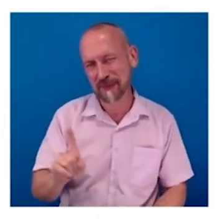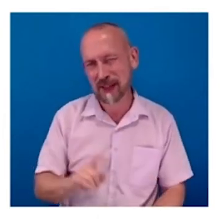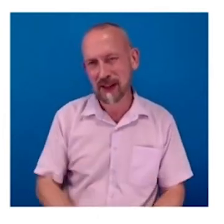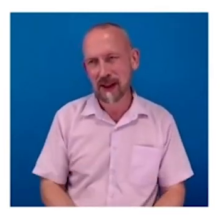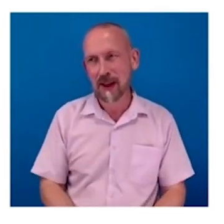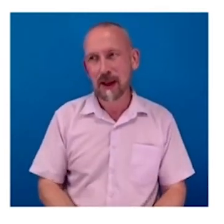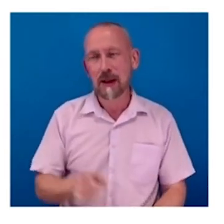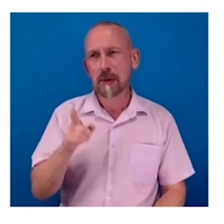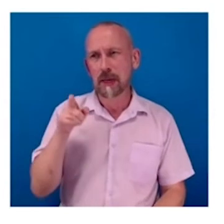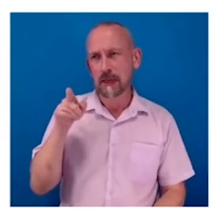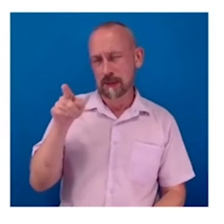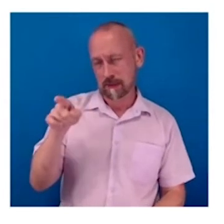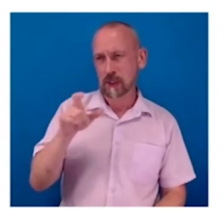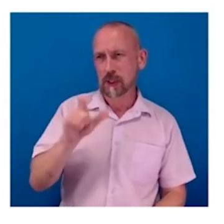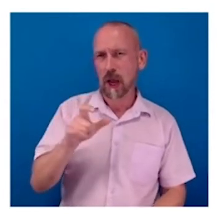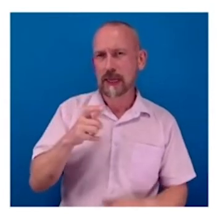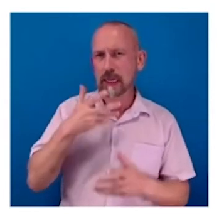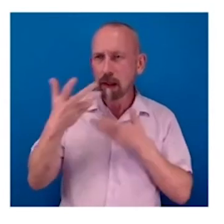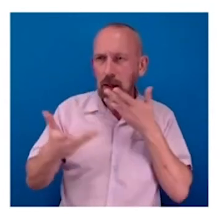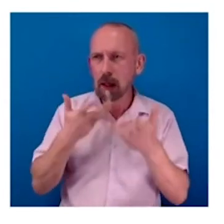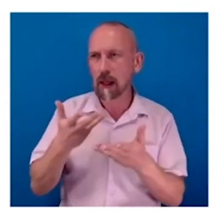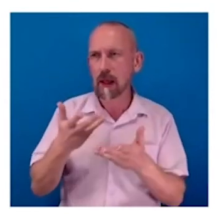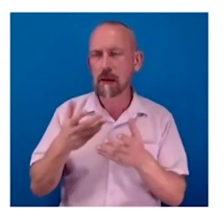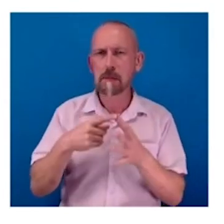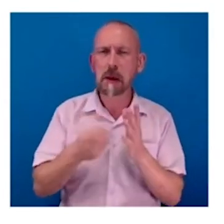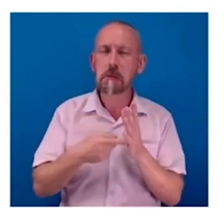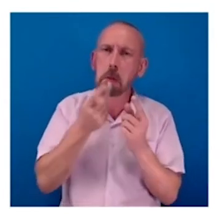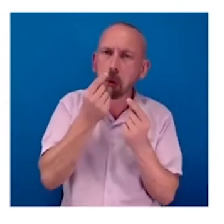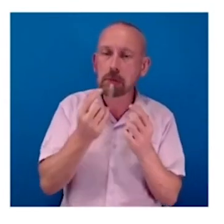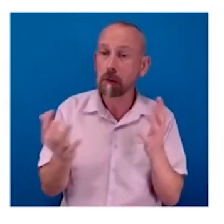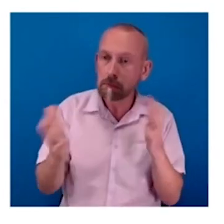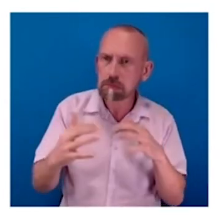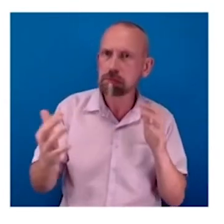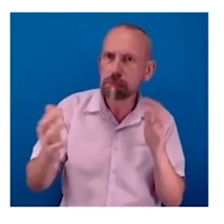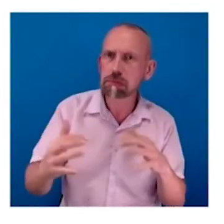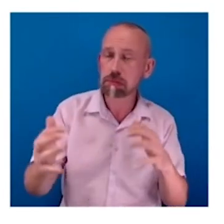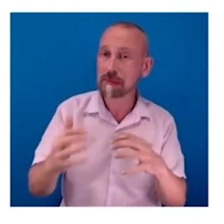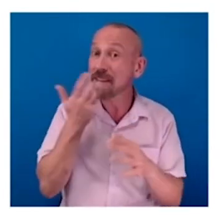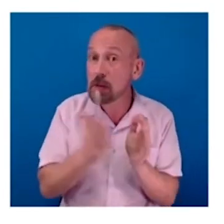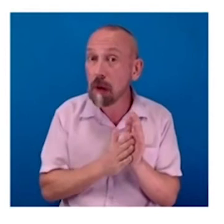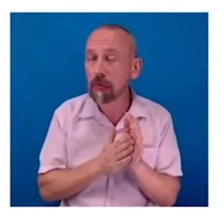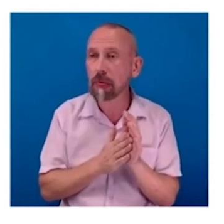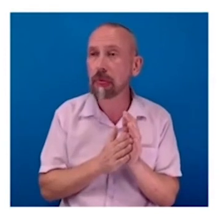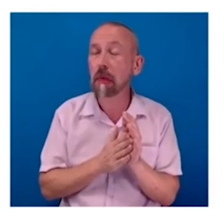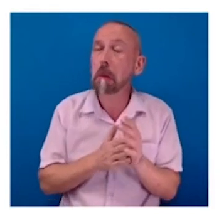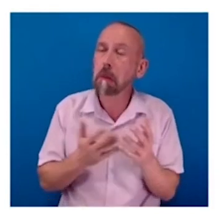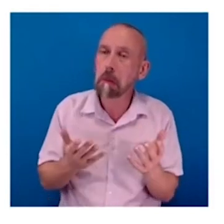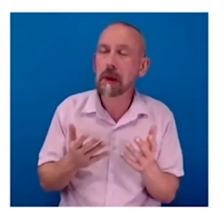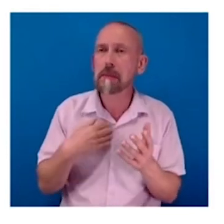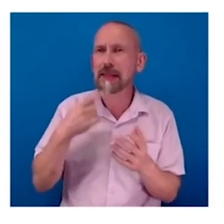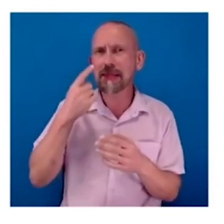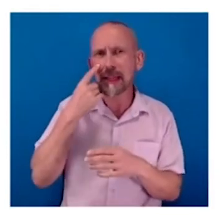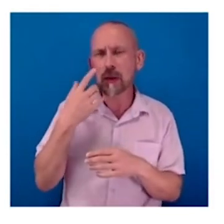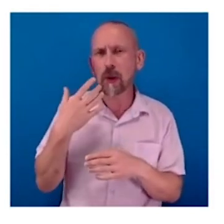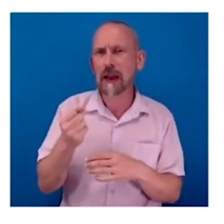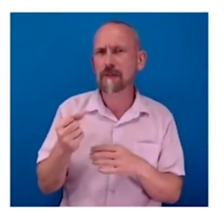you talked about this, Charlie, and what made me think of it was talking about monthly get-togethers and things like that. I mean, I think there already is stuff happening in meetups. It made me think of the fact that